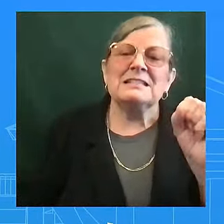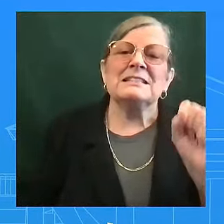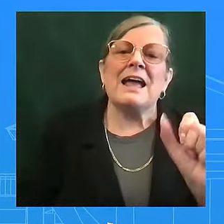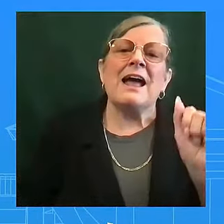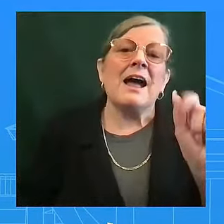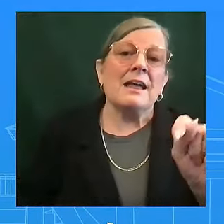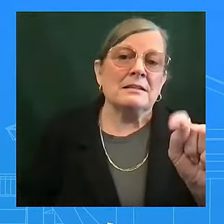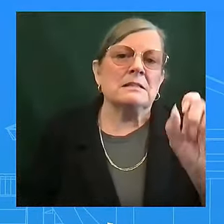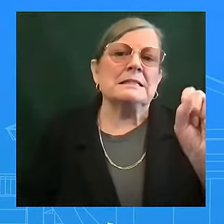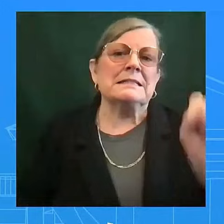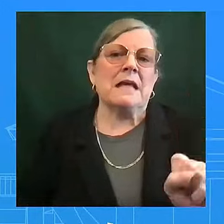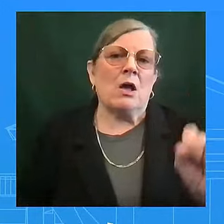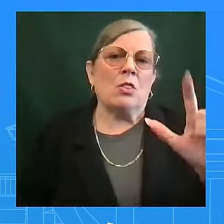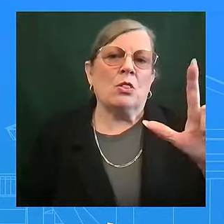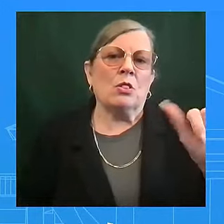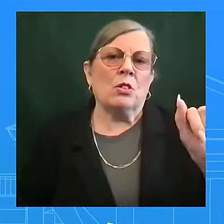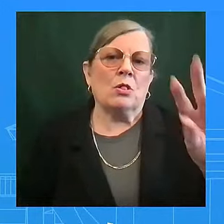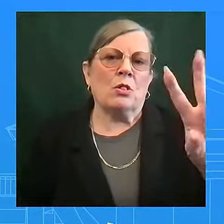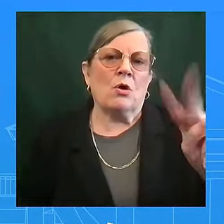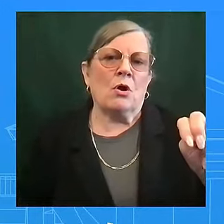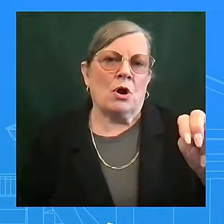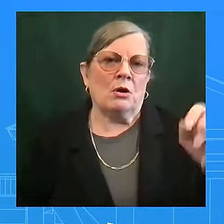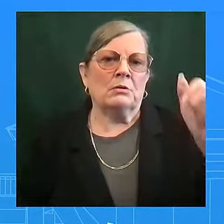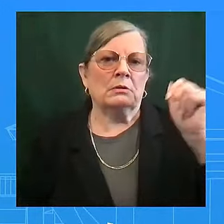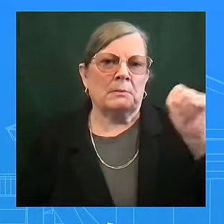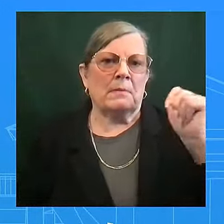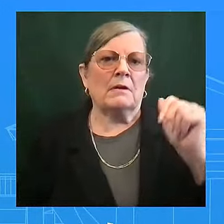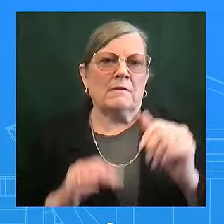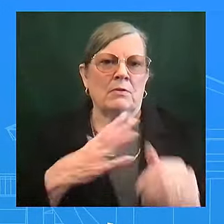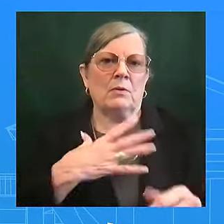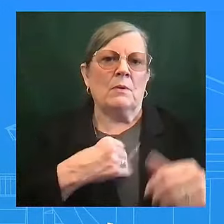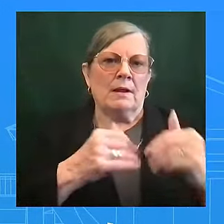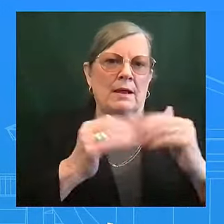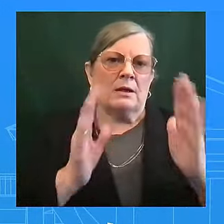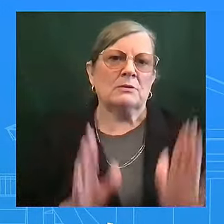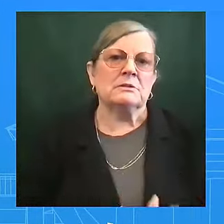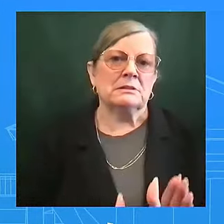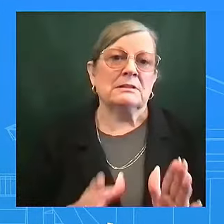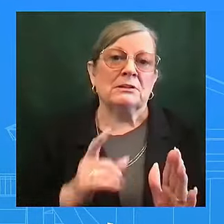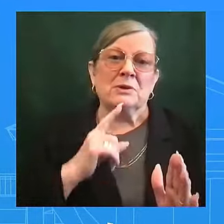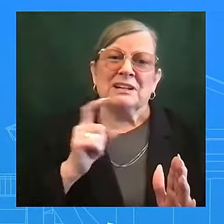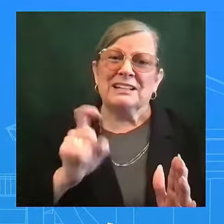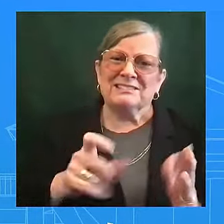president to speak about the enormous contribution that Black Americans have made to this